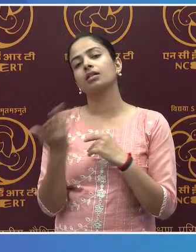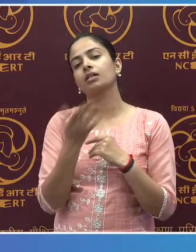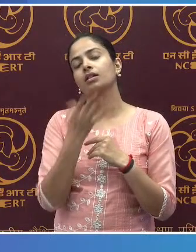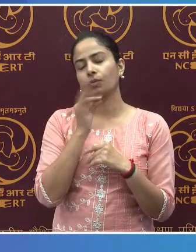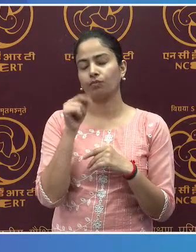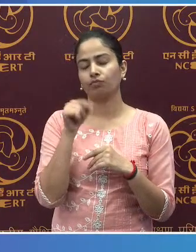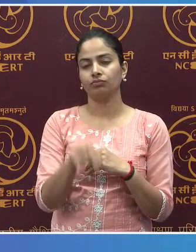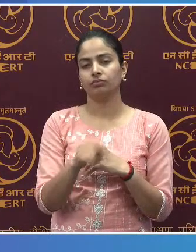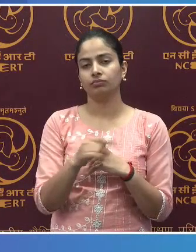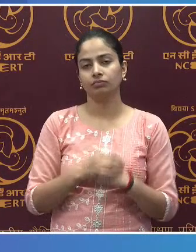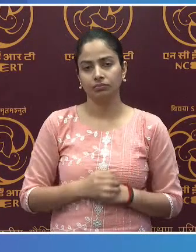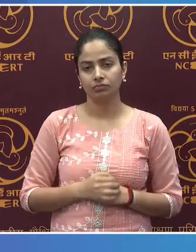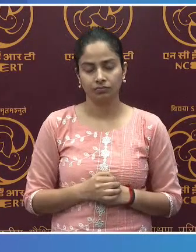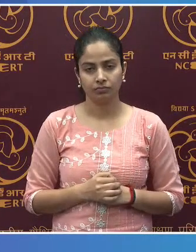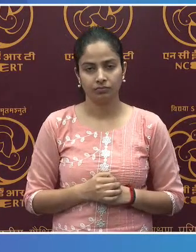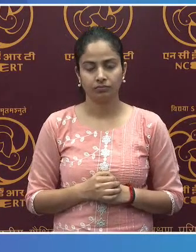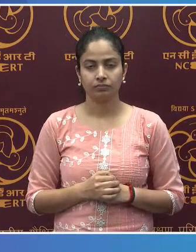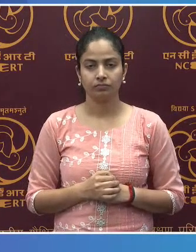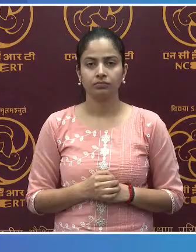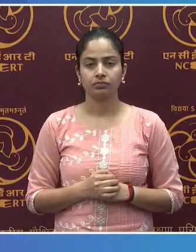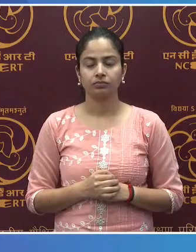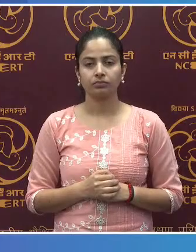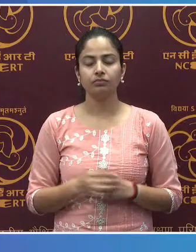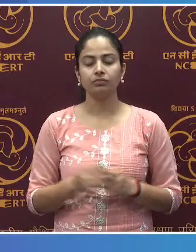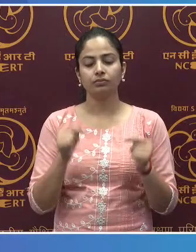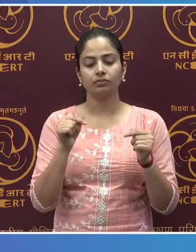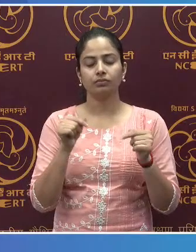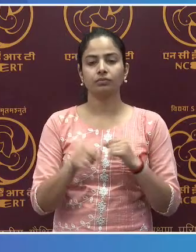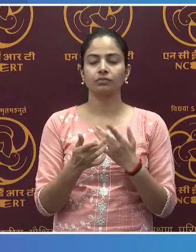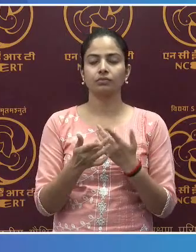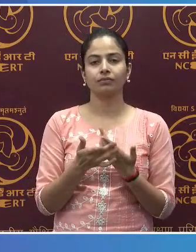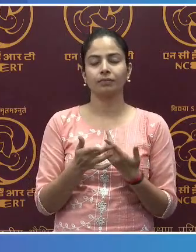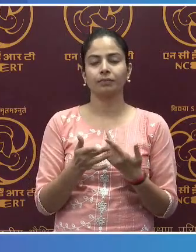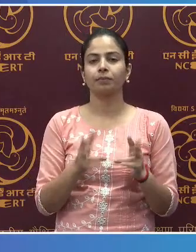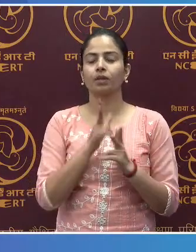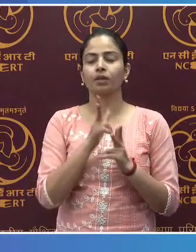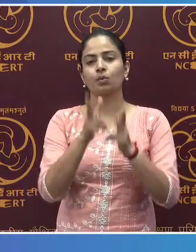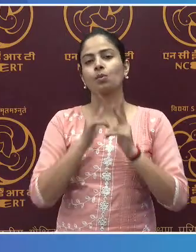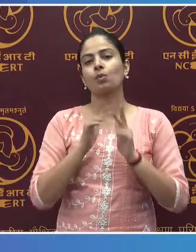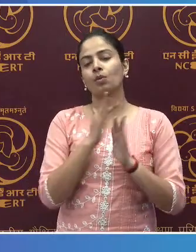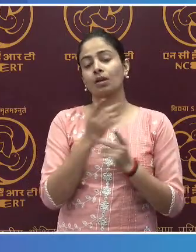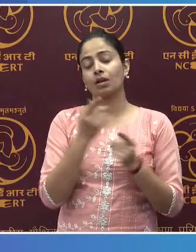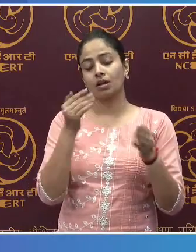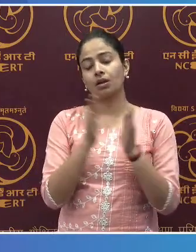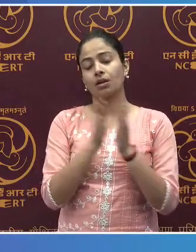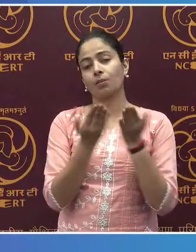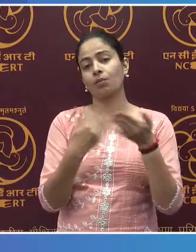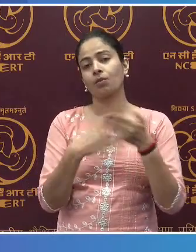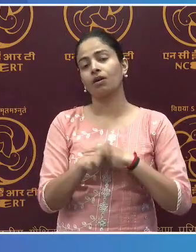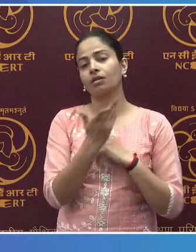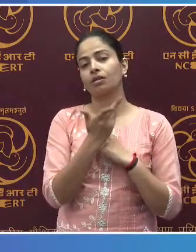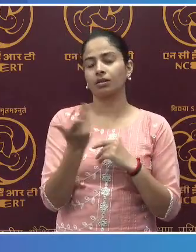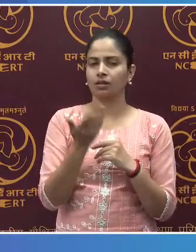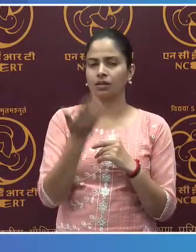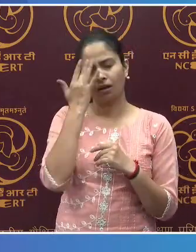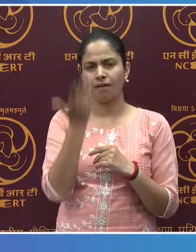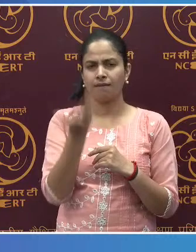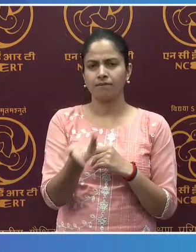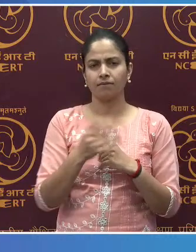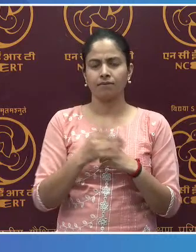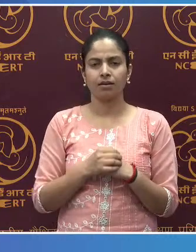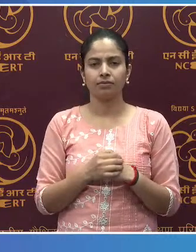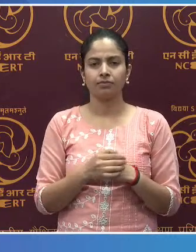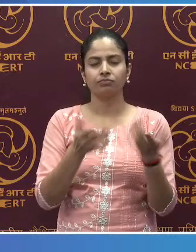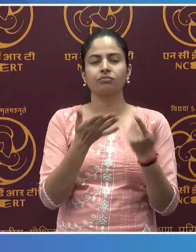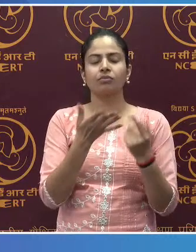important about this particular book. Right, sir. So now that you have actually told us that what exactly book has, you have actually